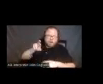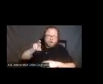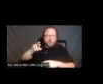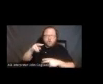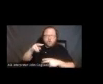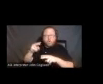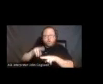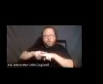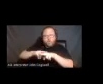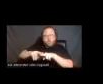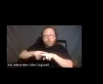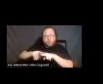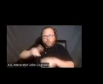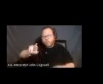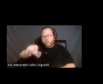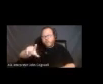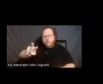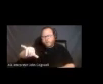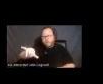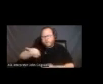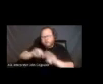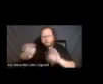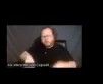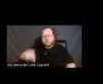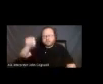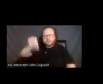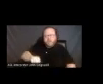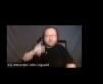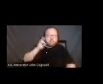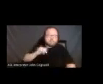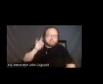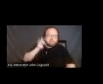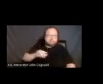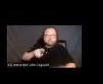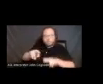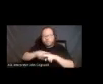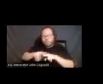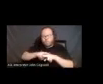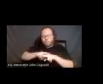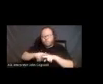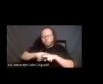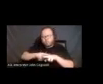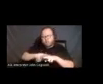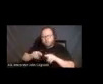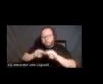here and see. Southern California Railway Museum.